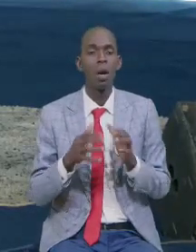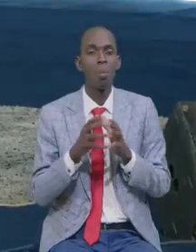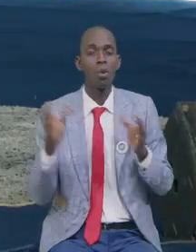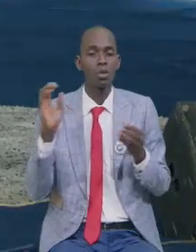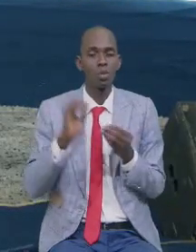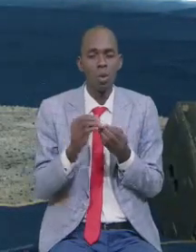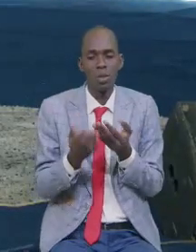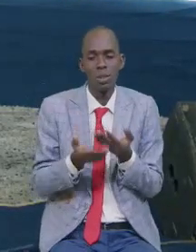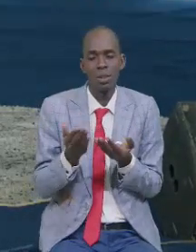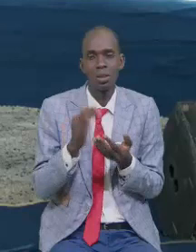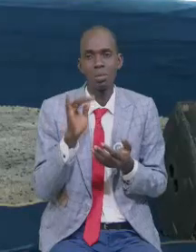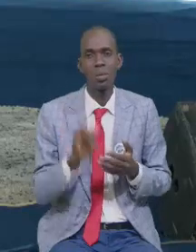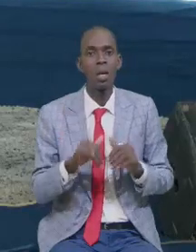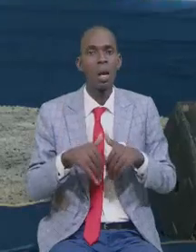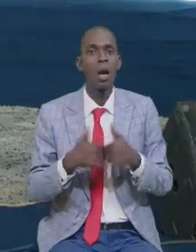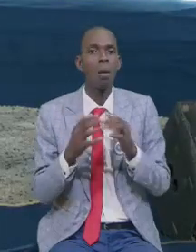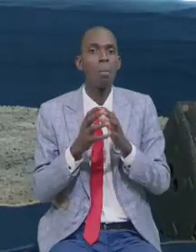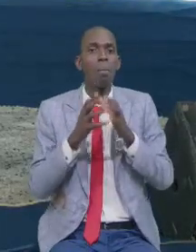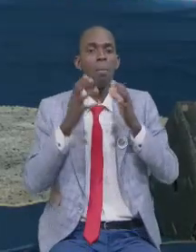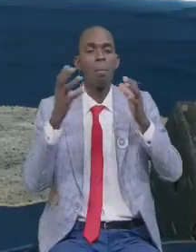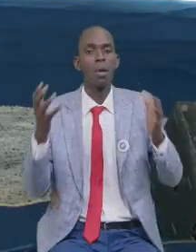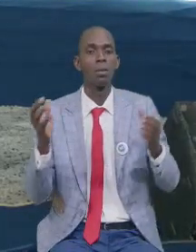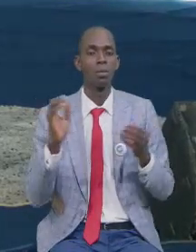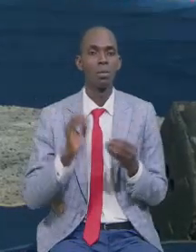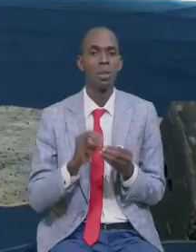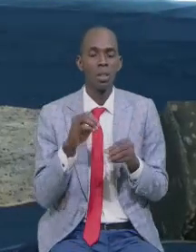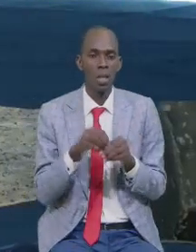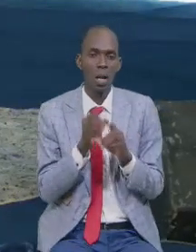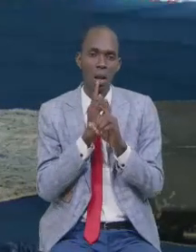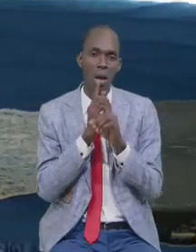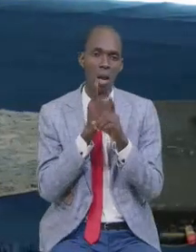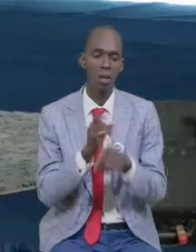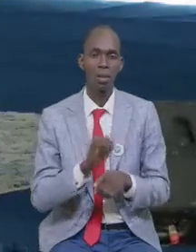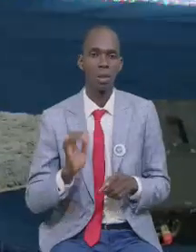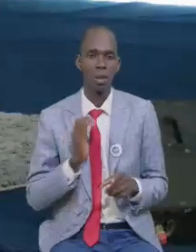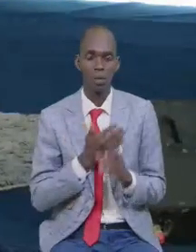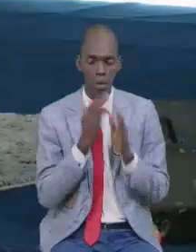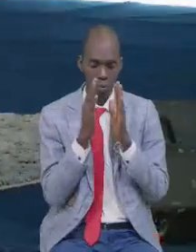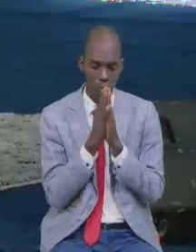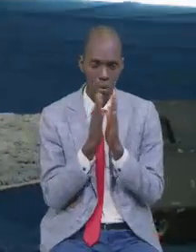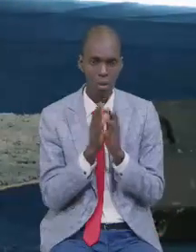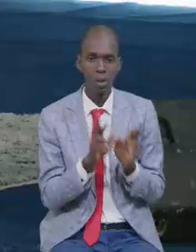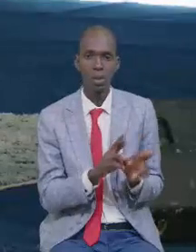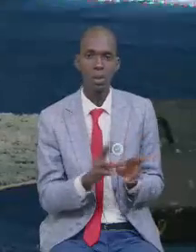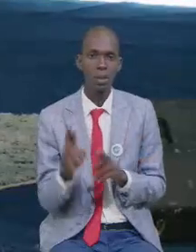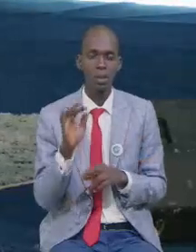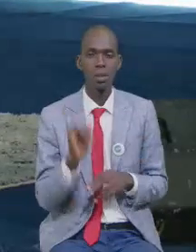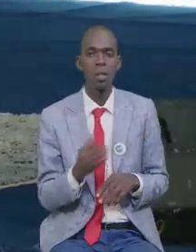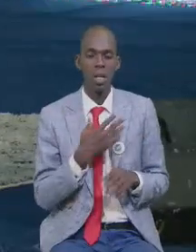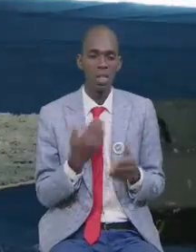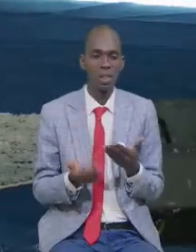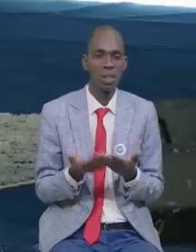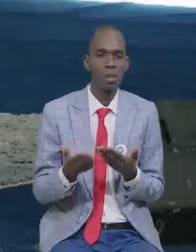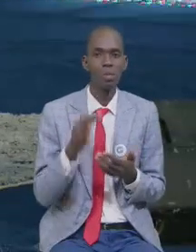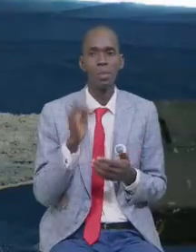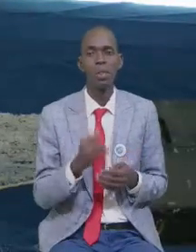How much more in answering our prayer readily and simply and